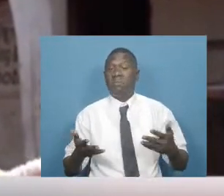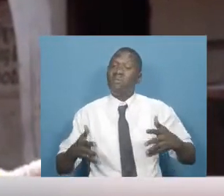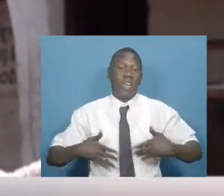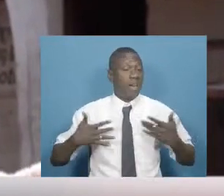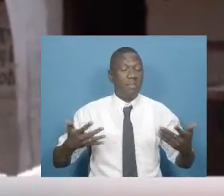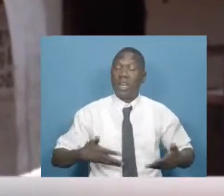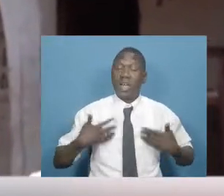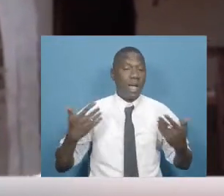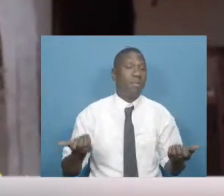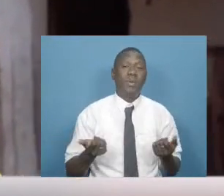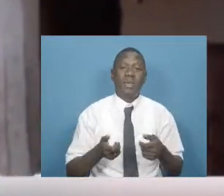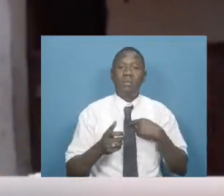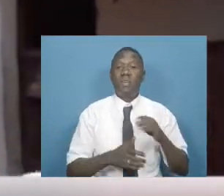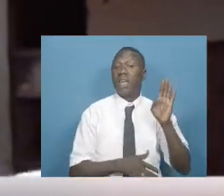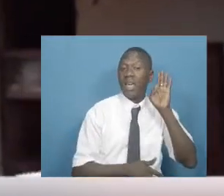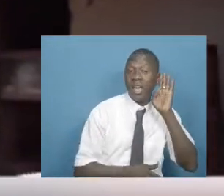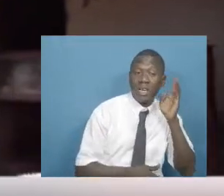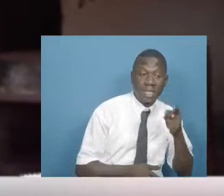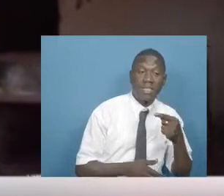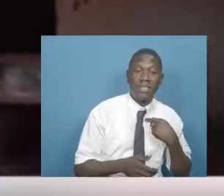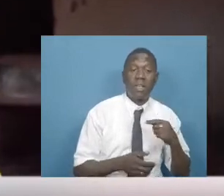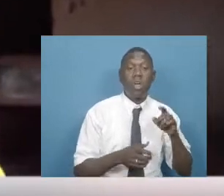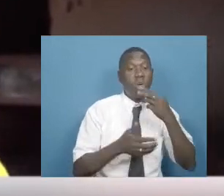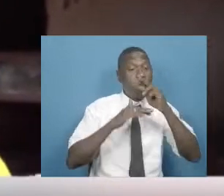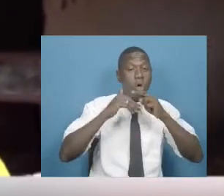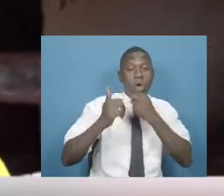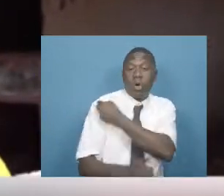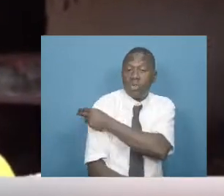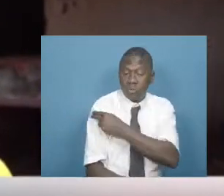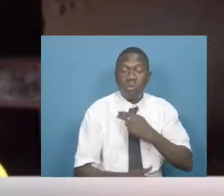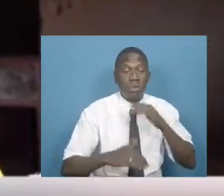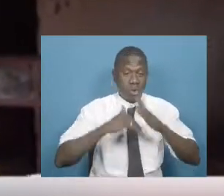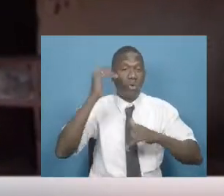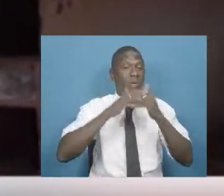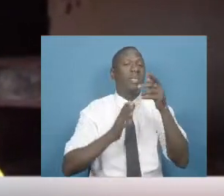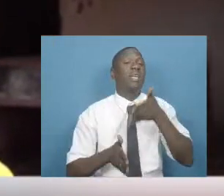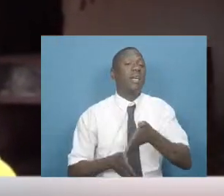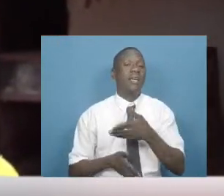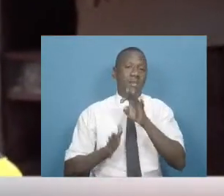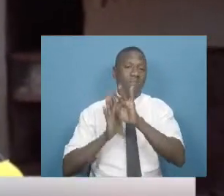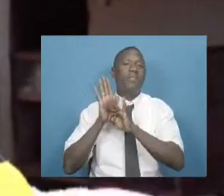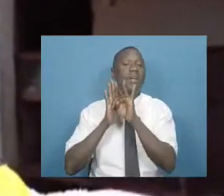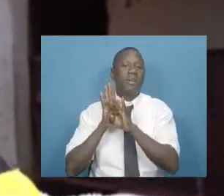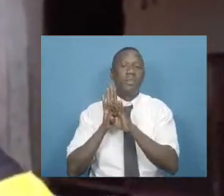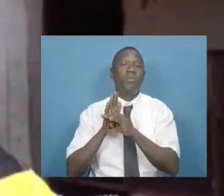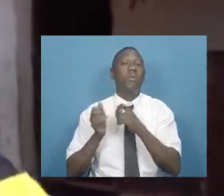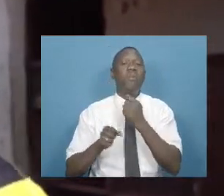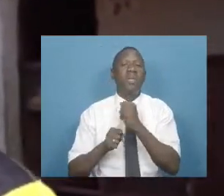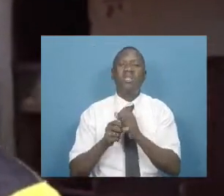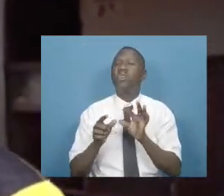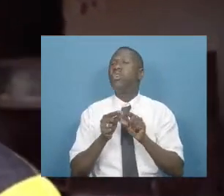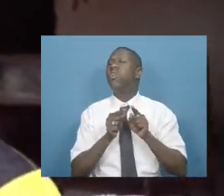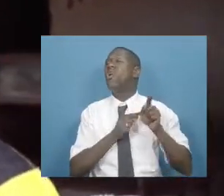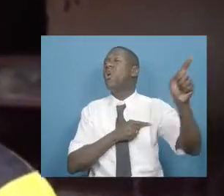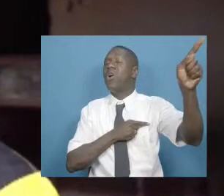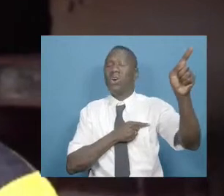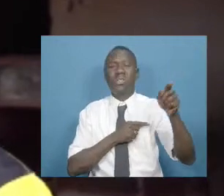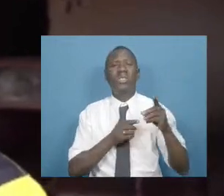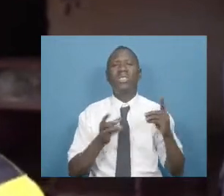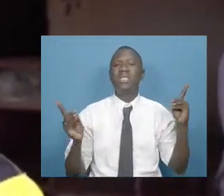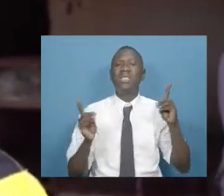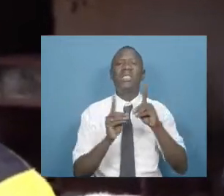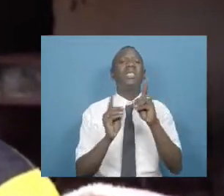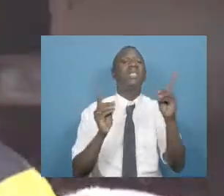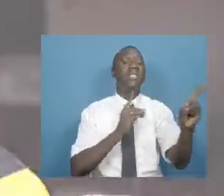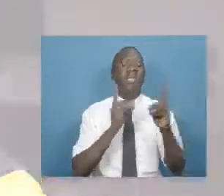am very happy hearing such a hospital will be constructed in Farato. It will ease the long distances we travel